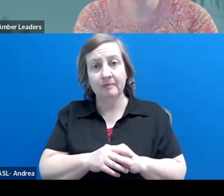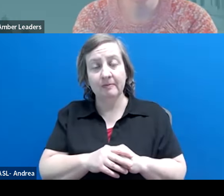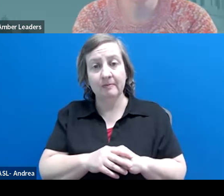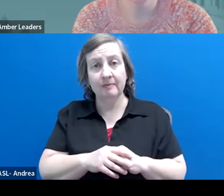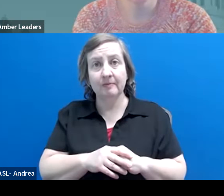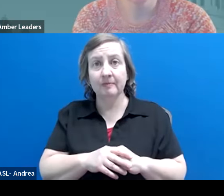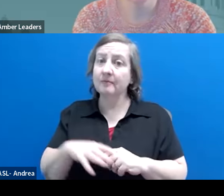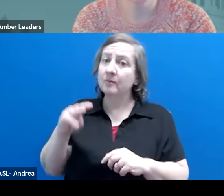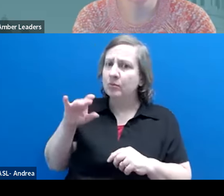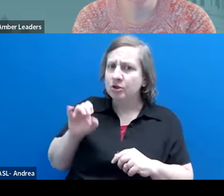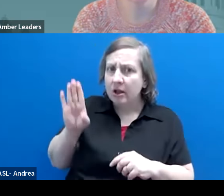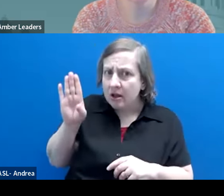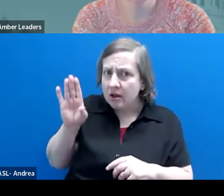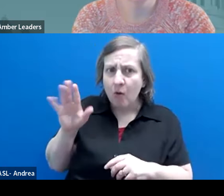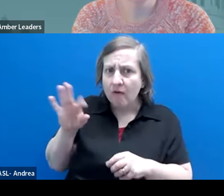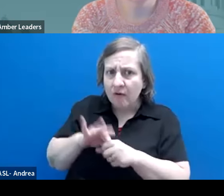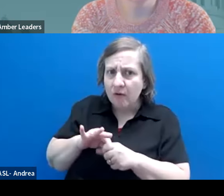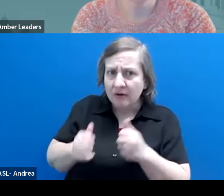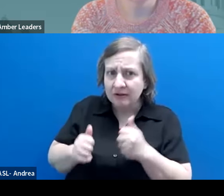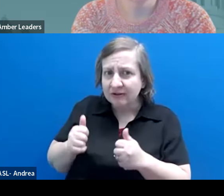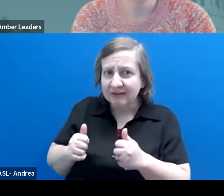Michelle, is that a hand up or is that from your vote? No.